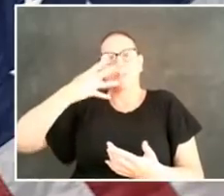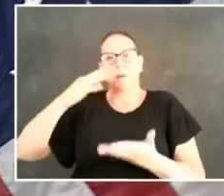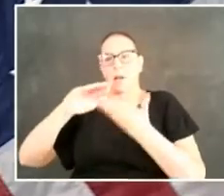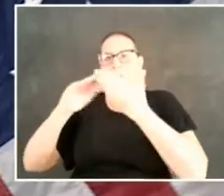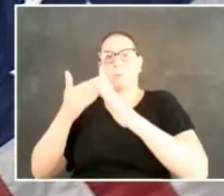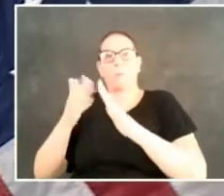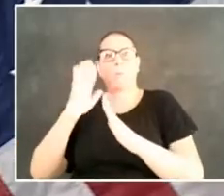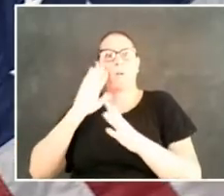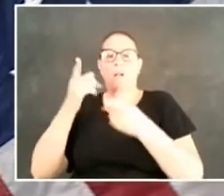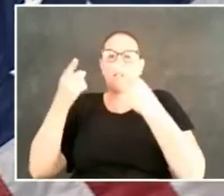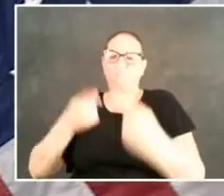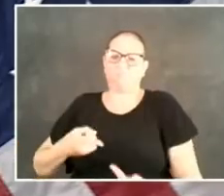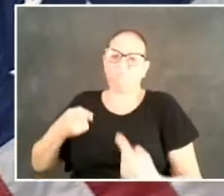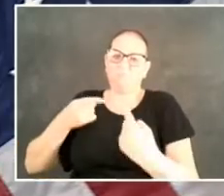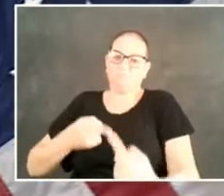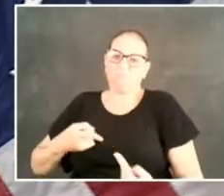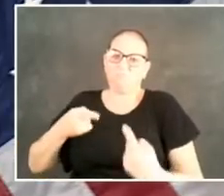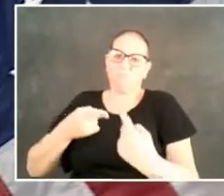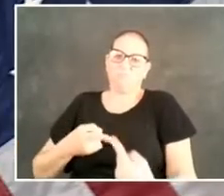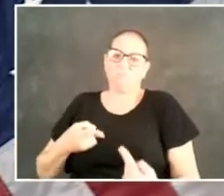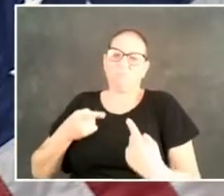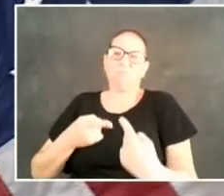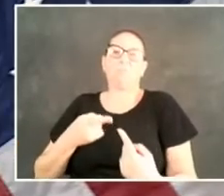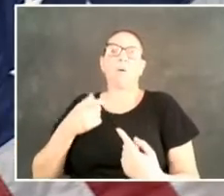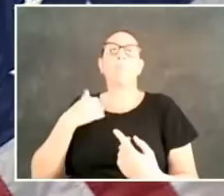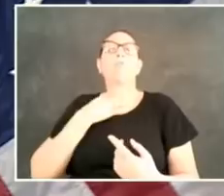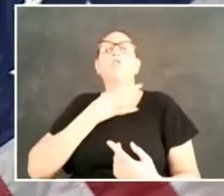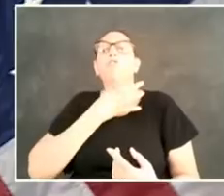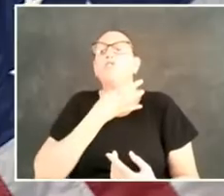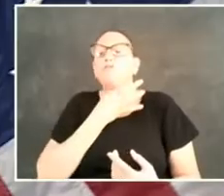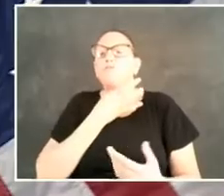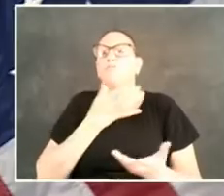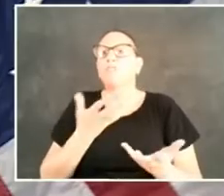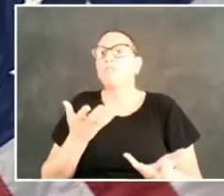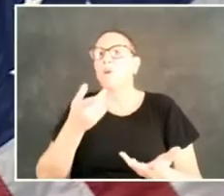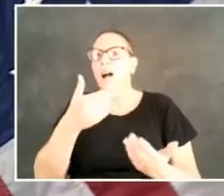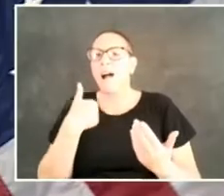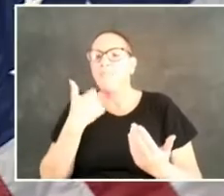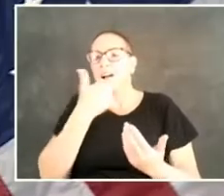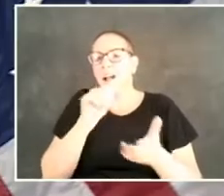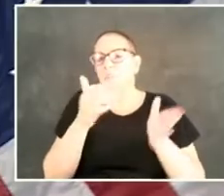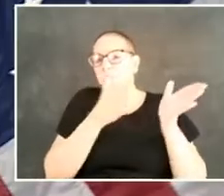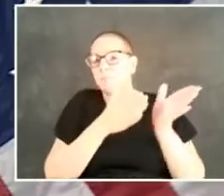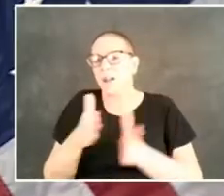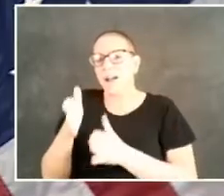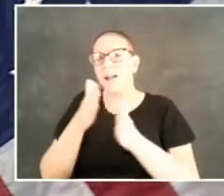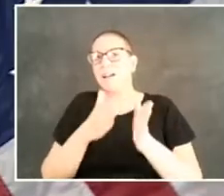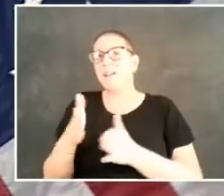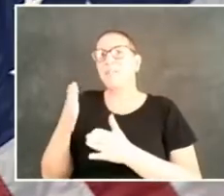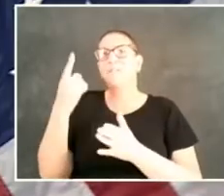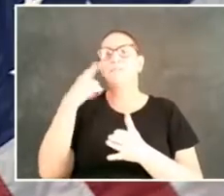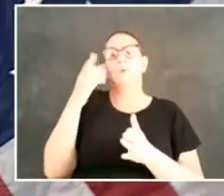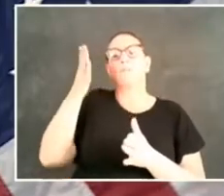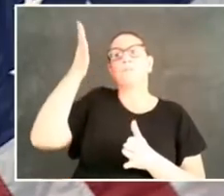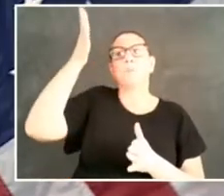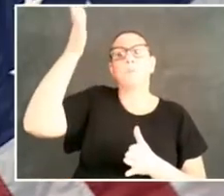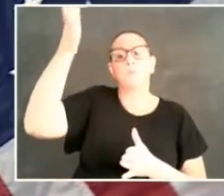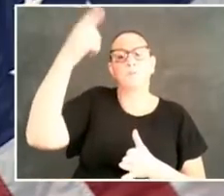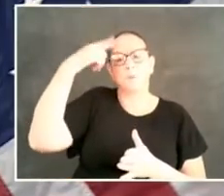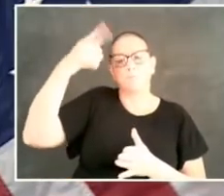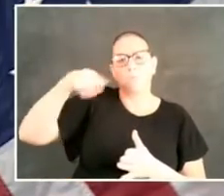and state programs available to legal residents and U.S. citizens? And then I have one more question on the health